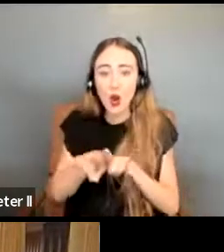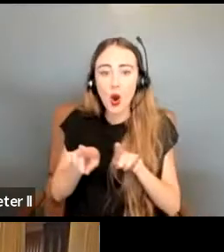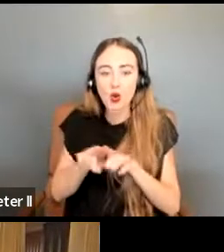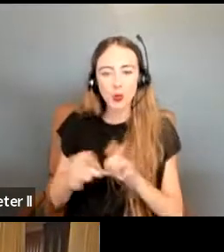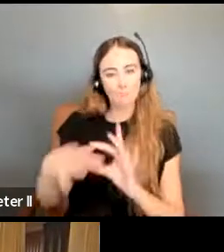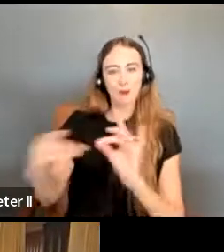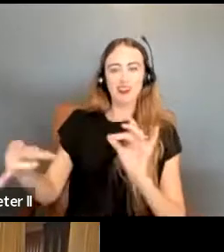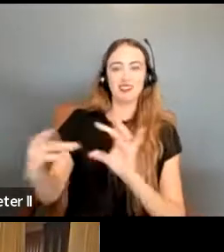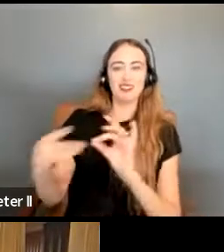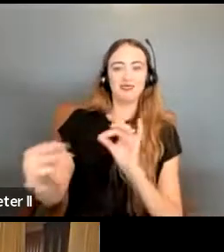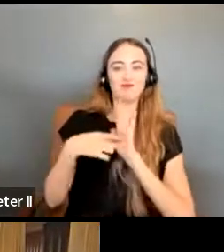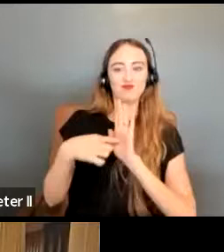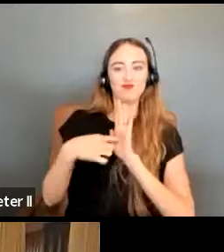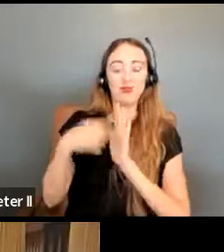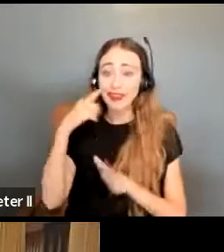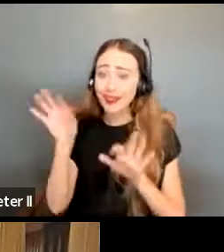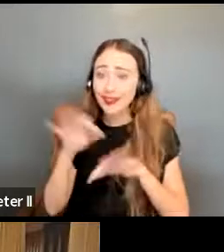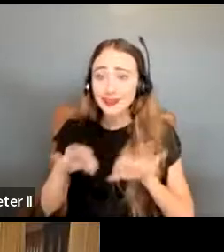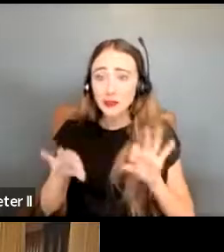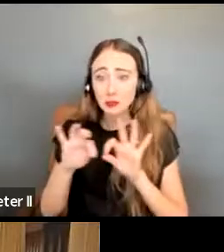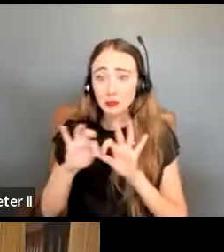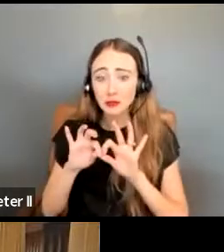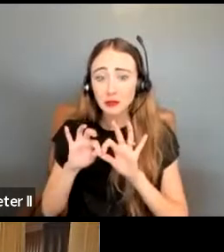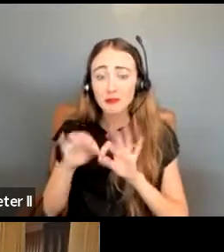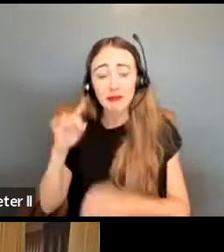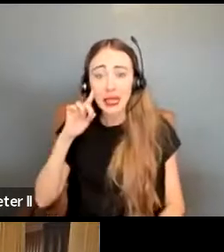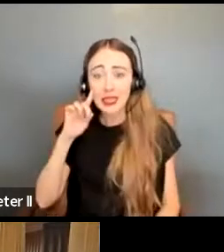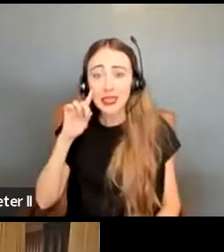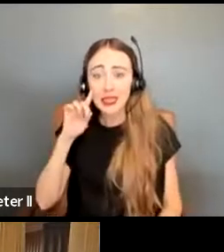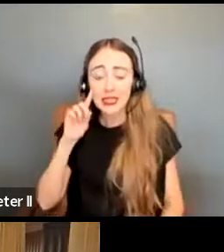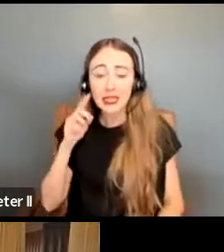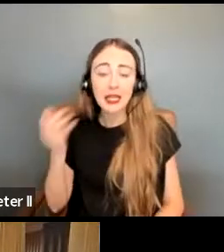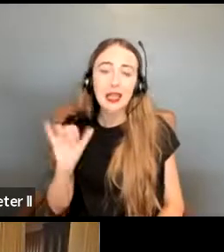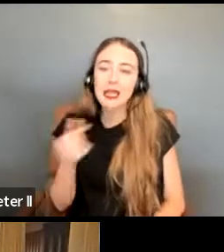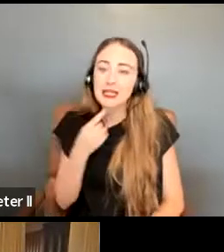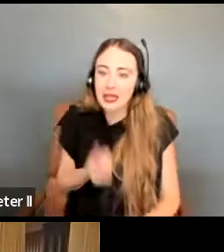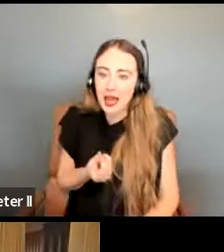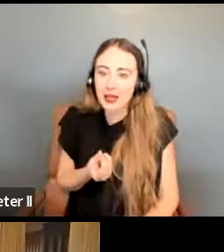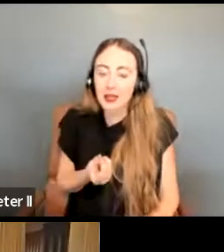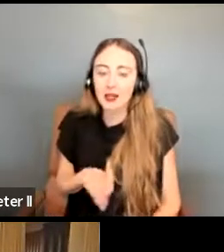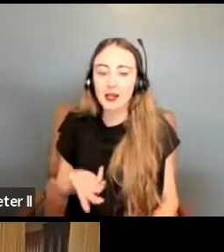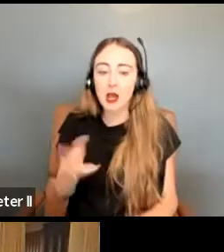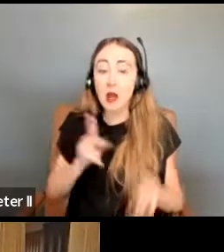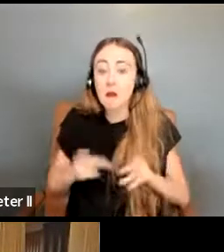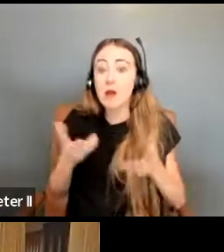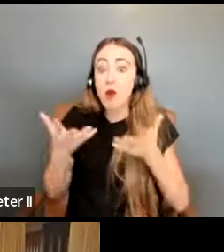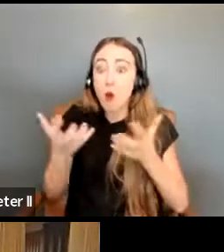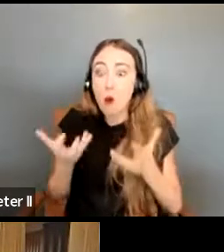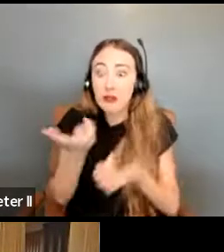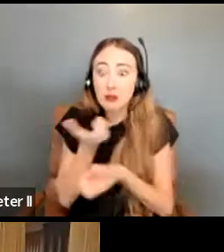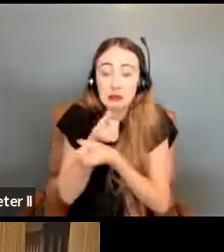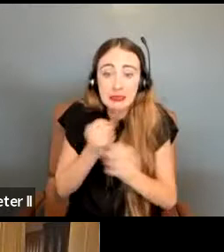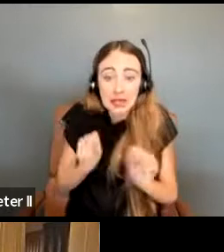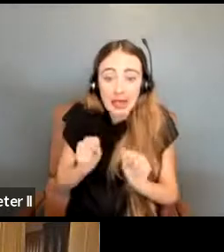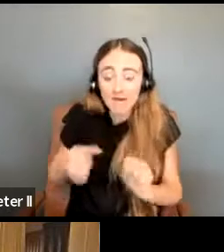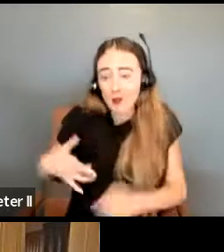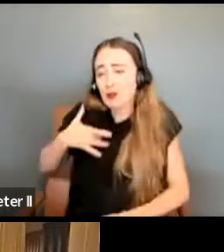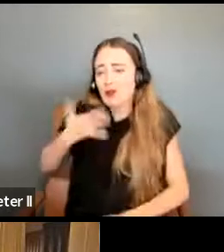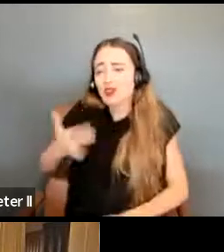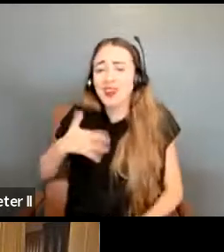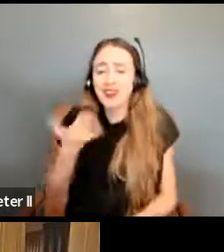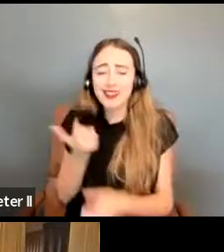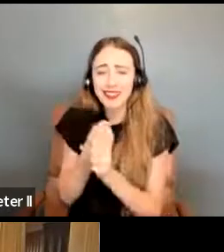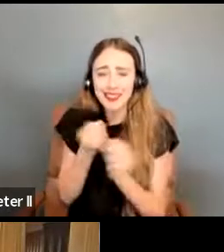messages, and I think they do matter. I think that, as I said, people want to be safe. They want to feel